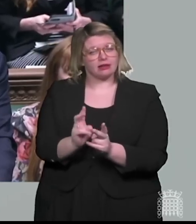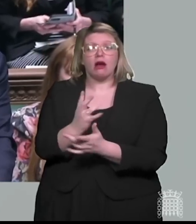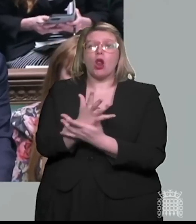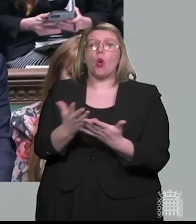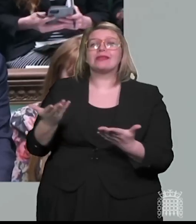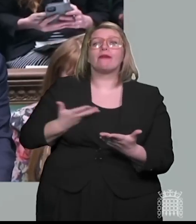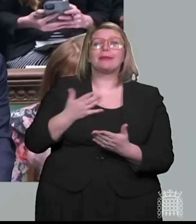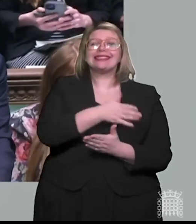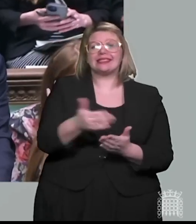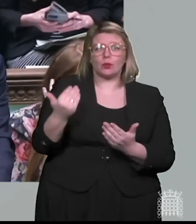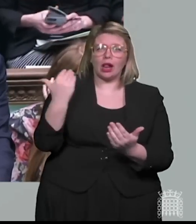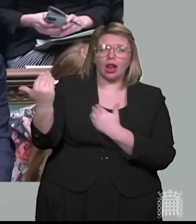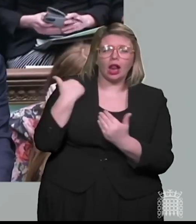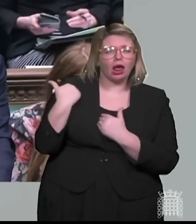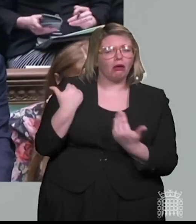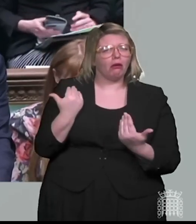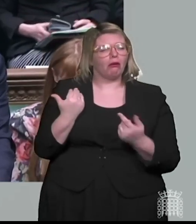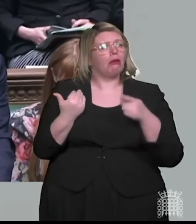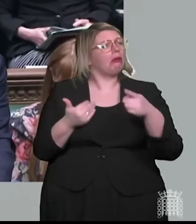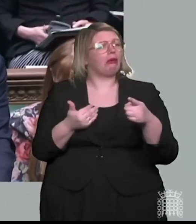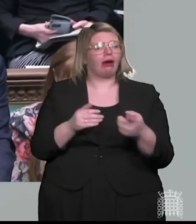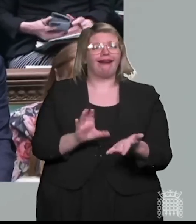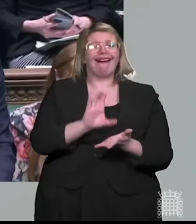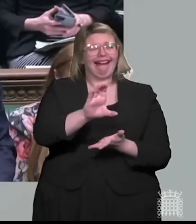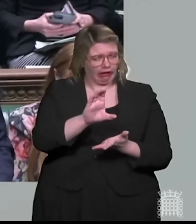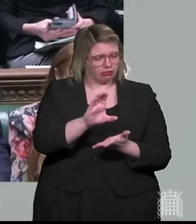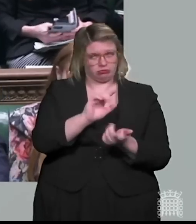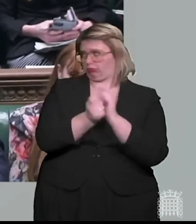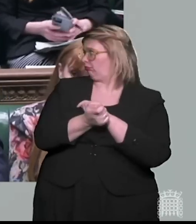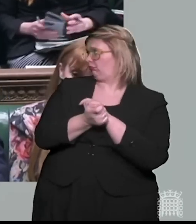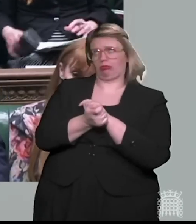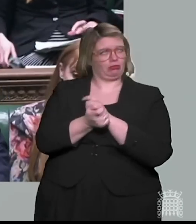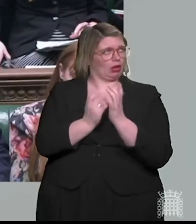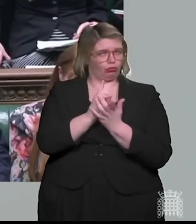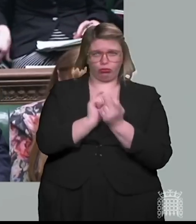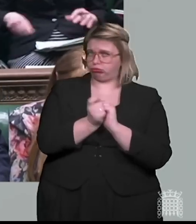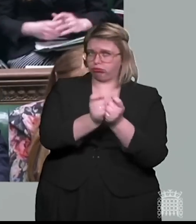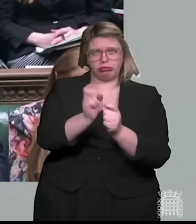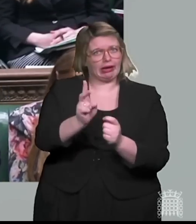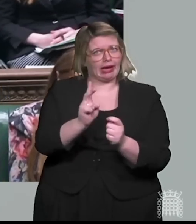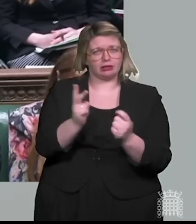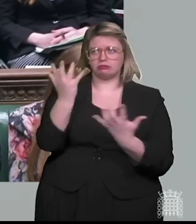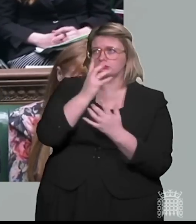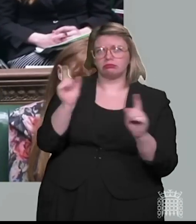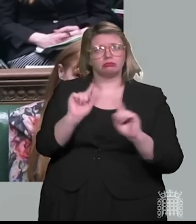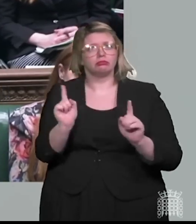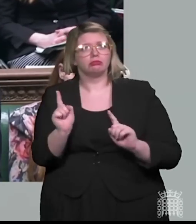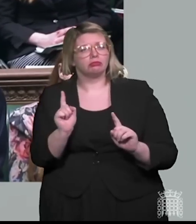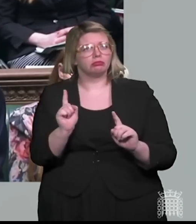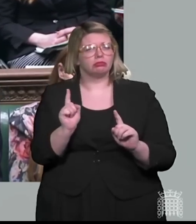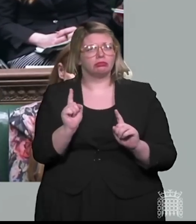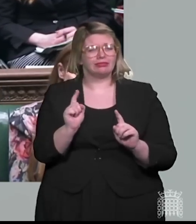ask today is, how long before the wind blows again and we all go through this again? And that's what they